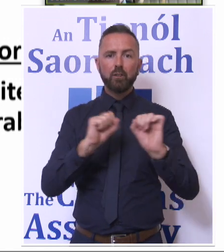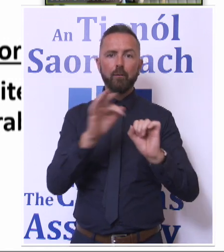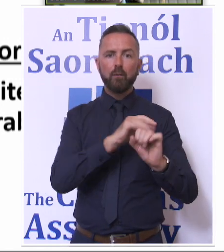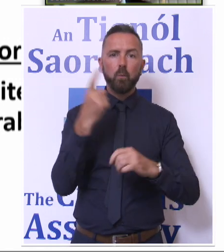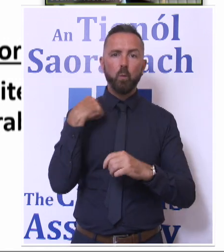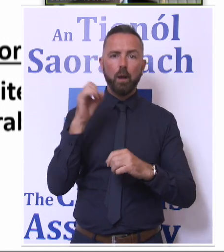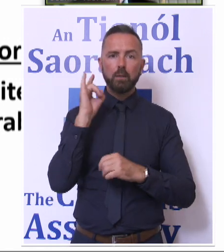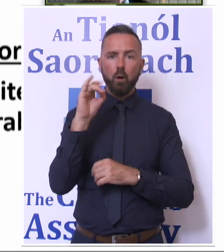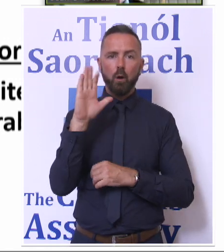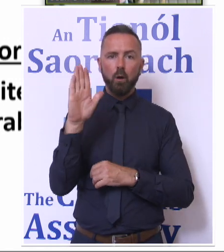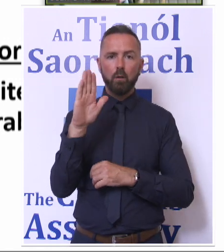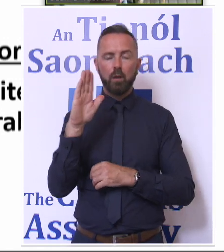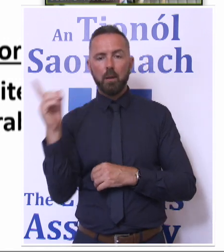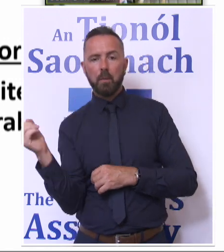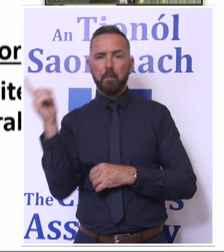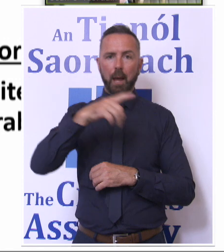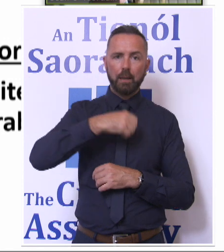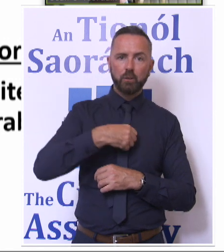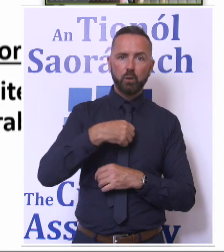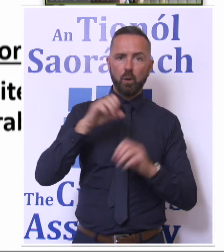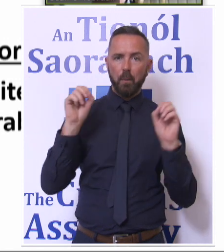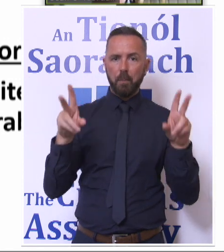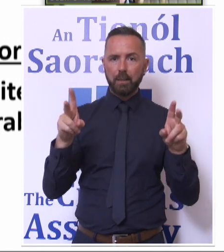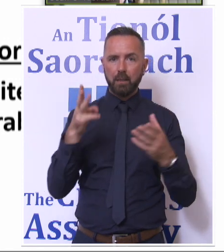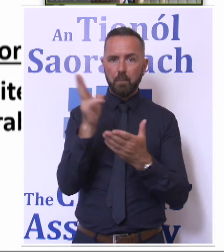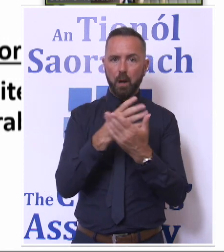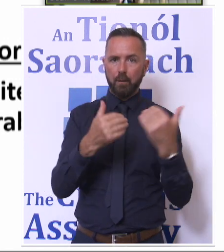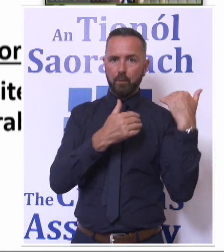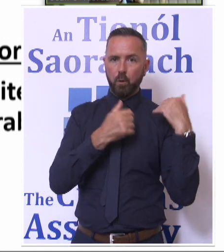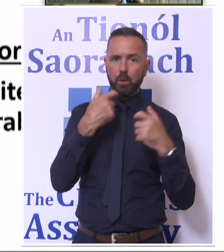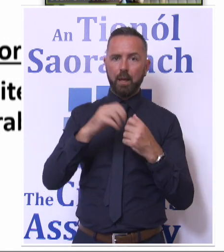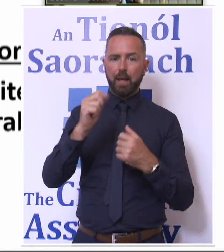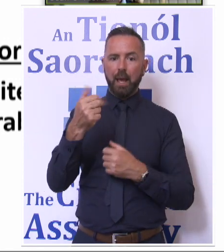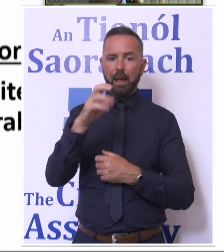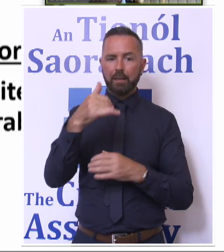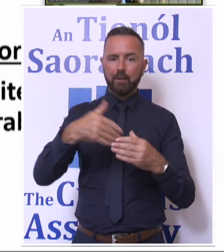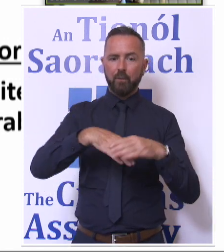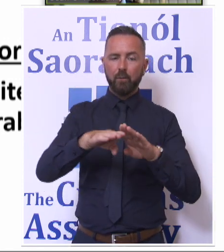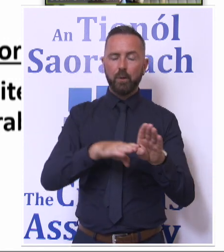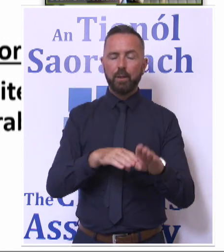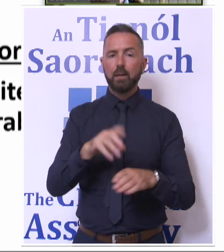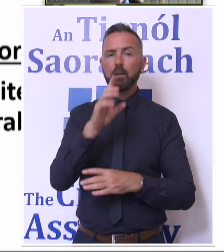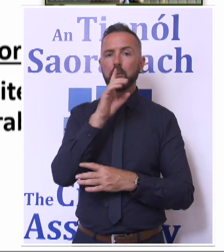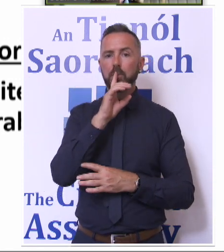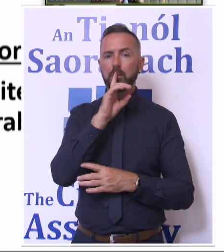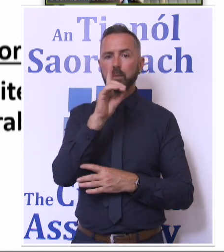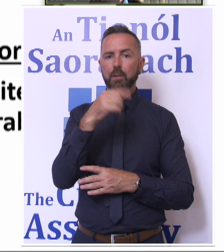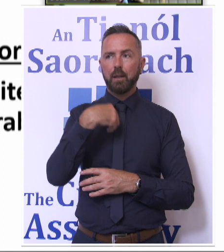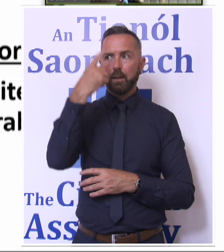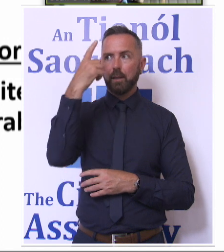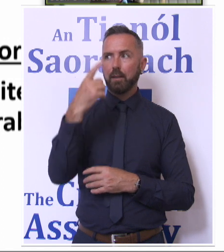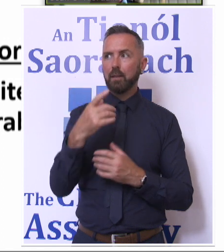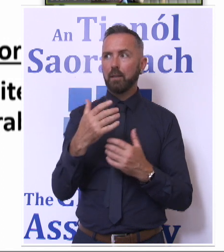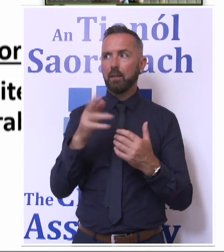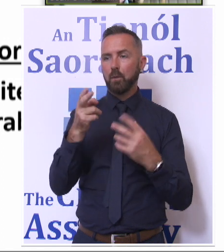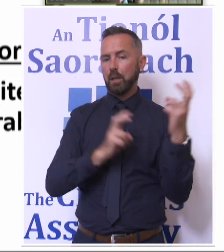back into Manchester as part of the role that Andy and his team play. But I think it's probably